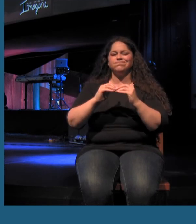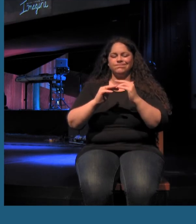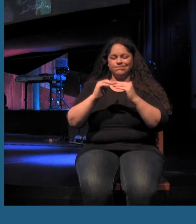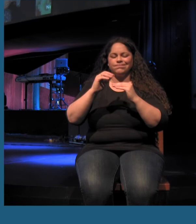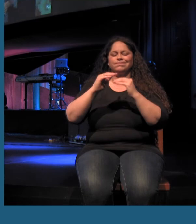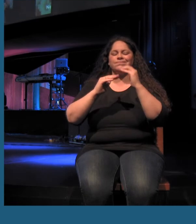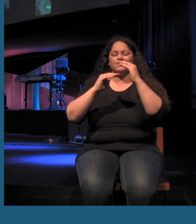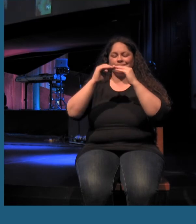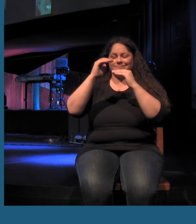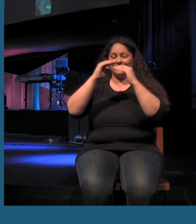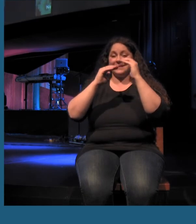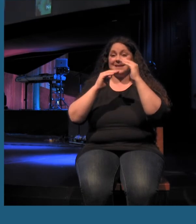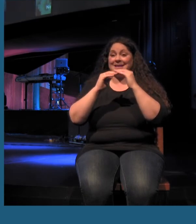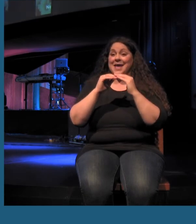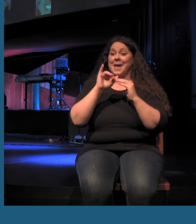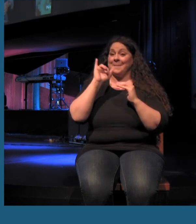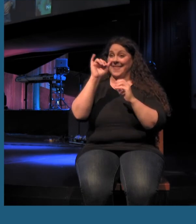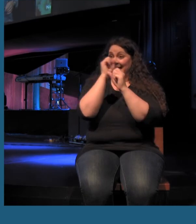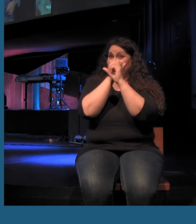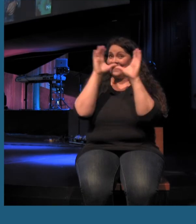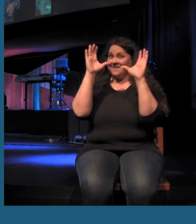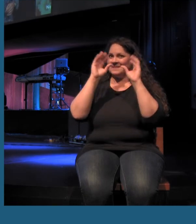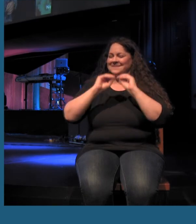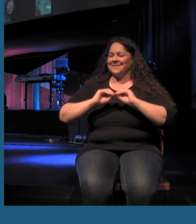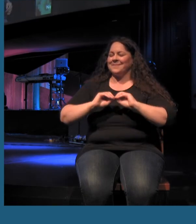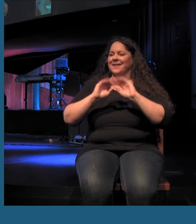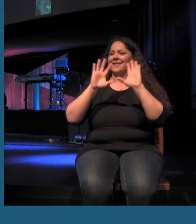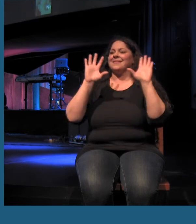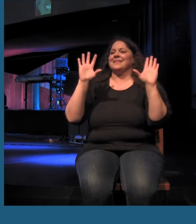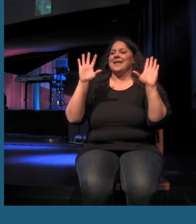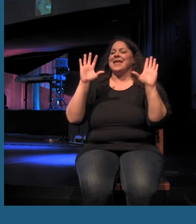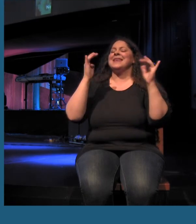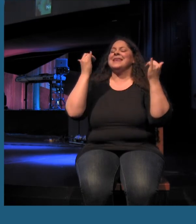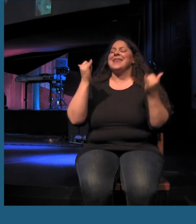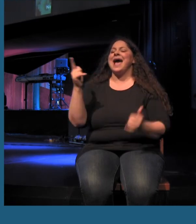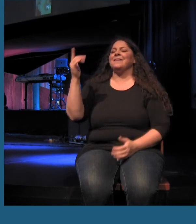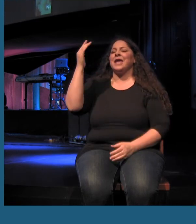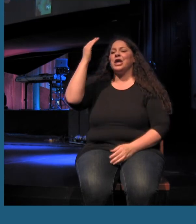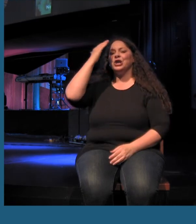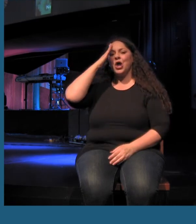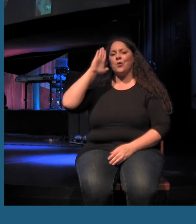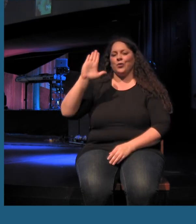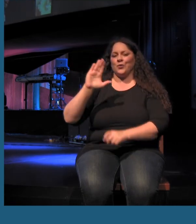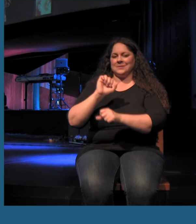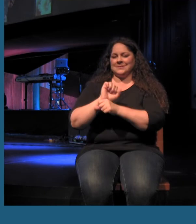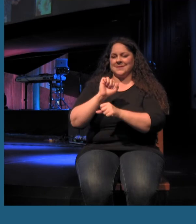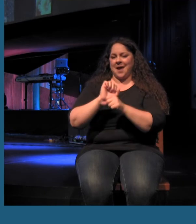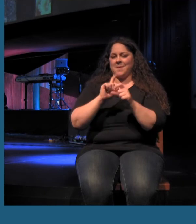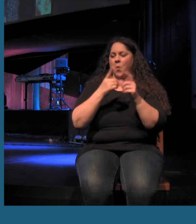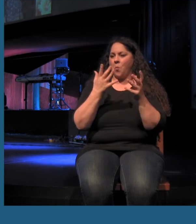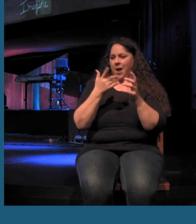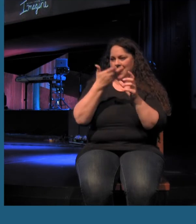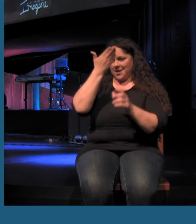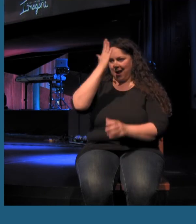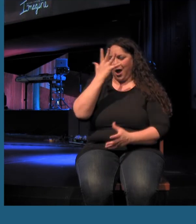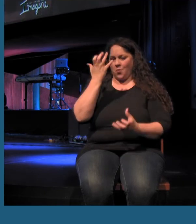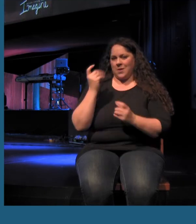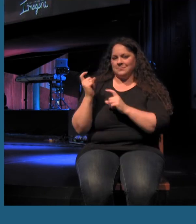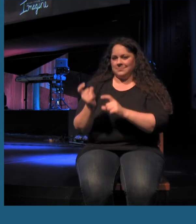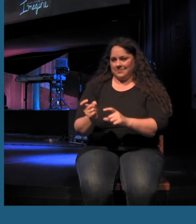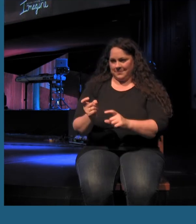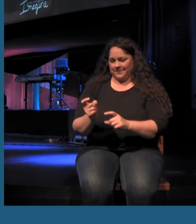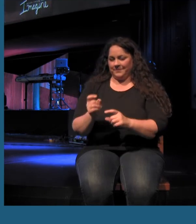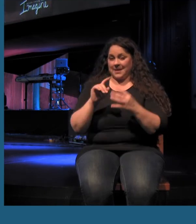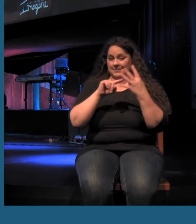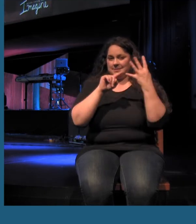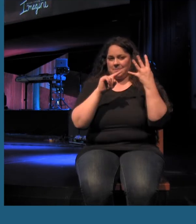And that clarity of vision gave them their assignment from God. Number four. Assignment. God